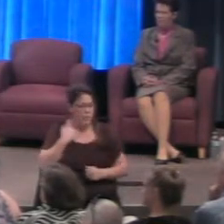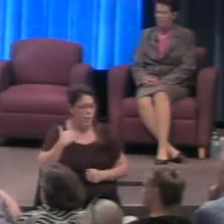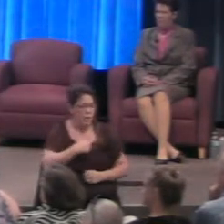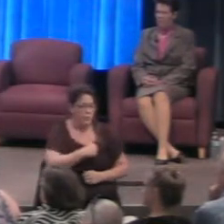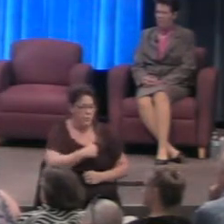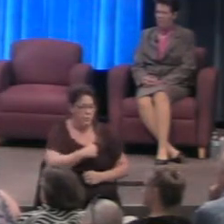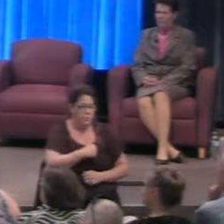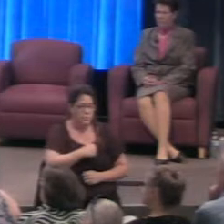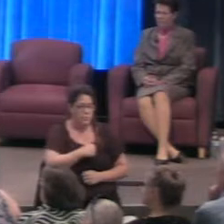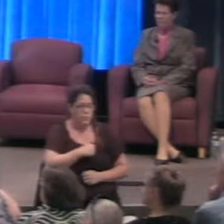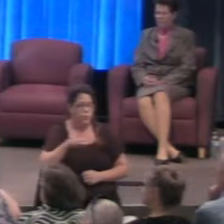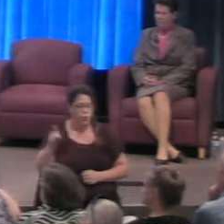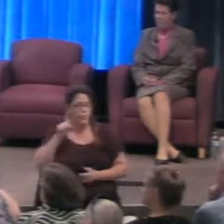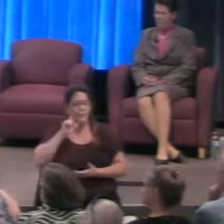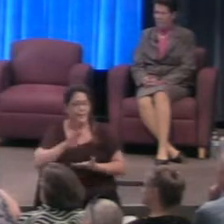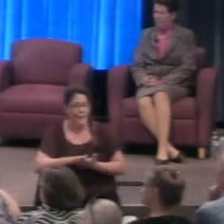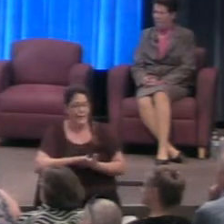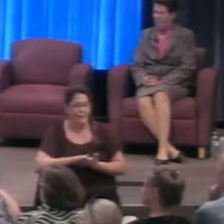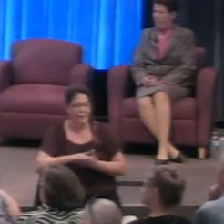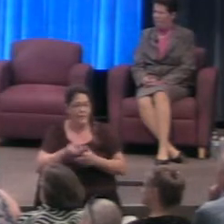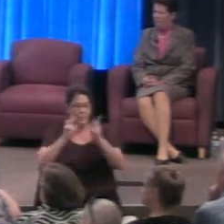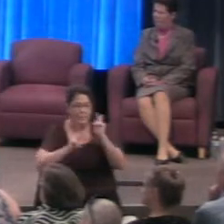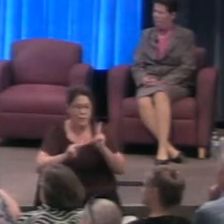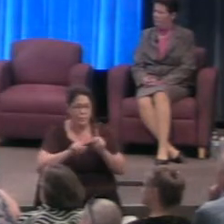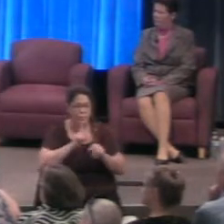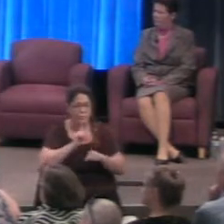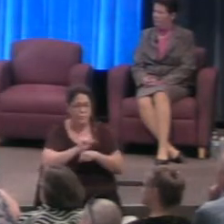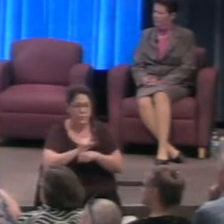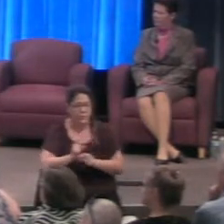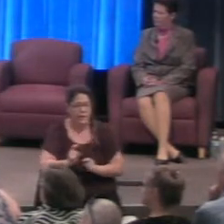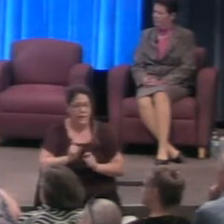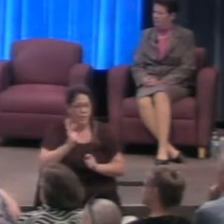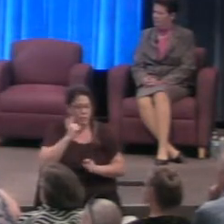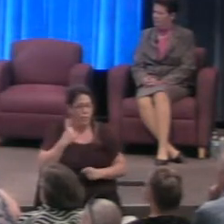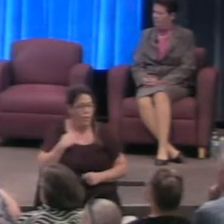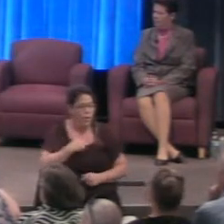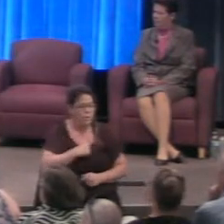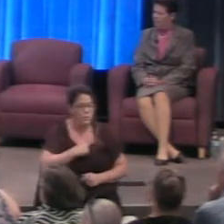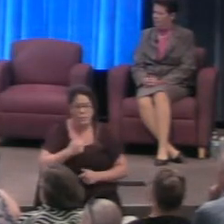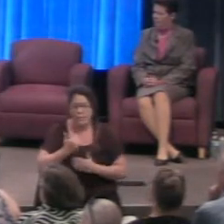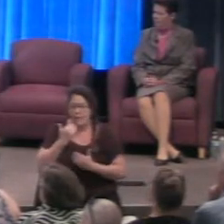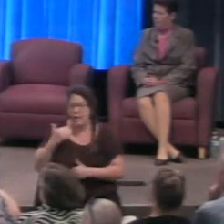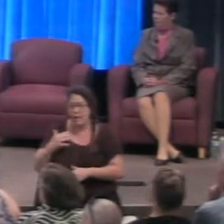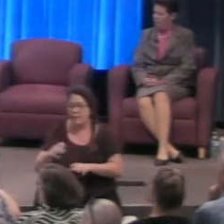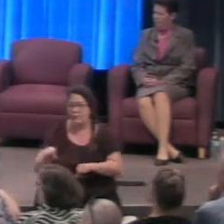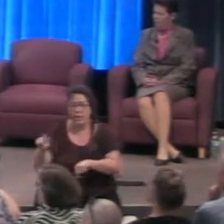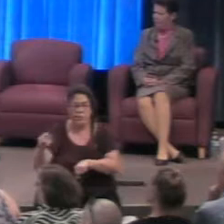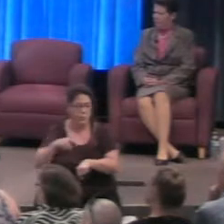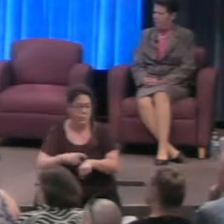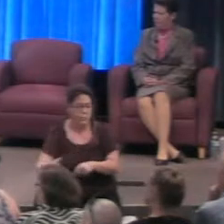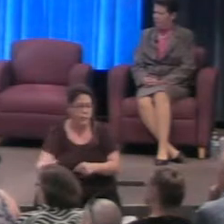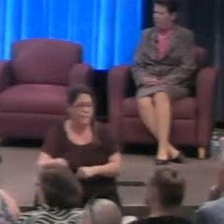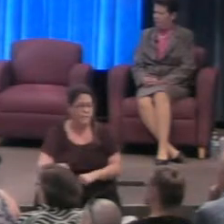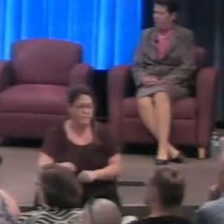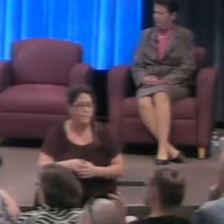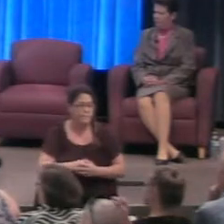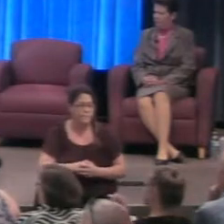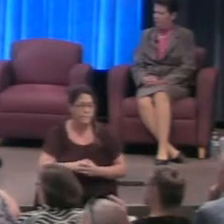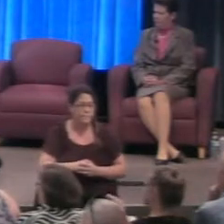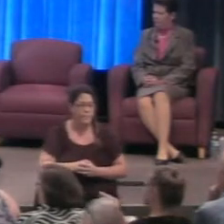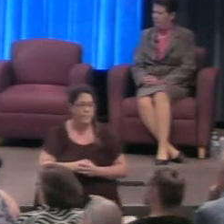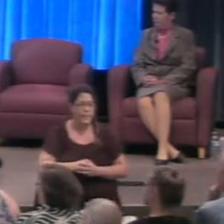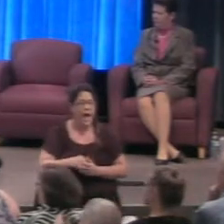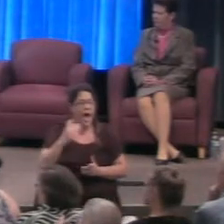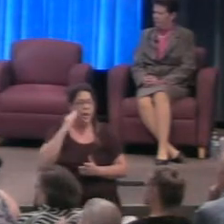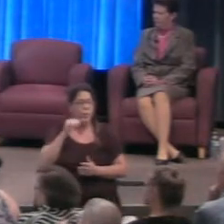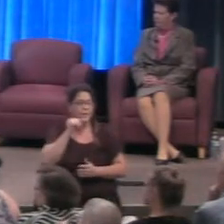the gift that we have to execute our mission. So I want to thank you for taking time. And I know it's not a sacrifice